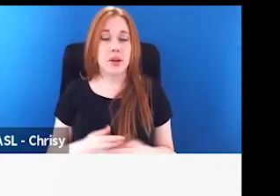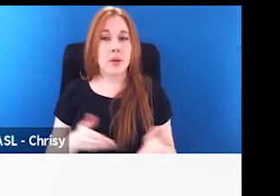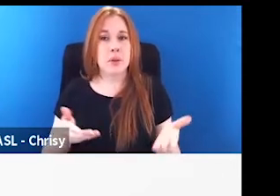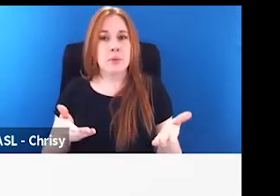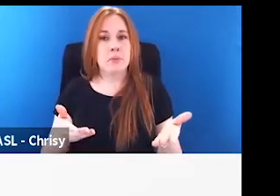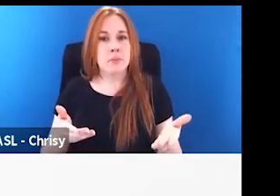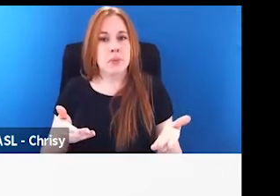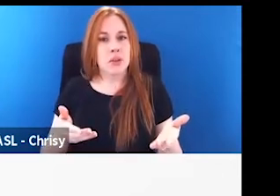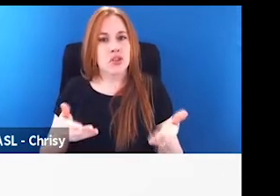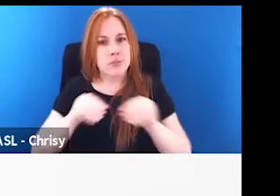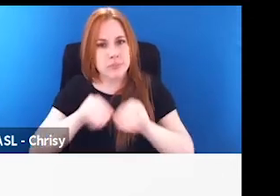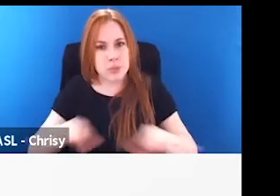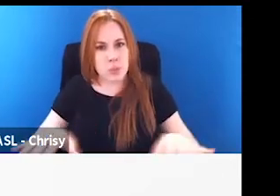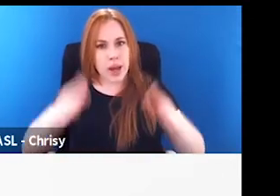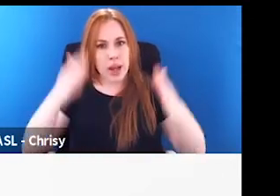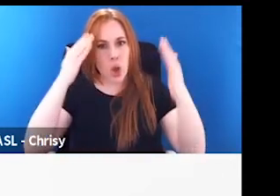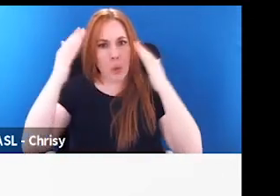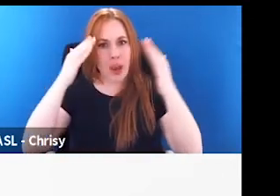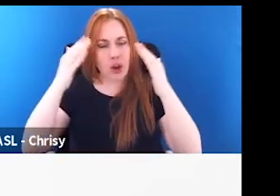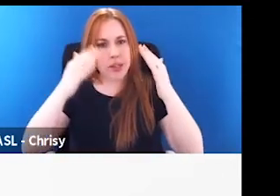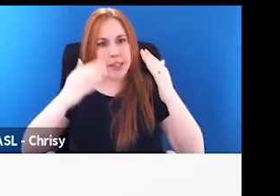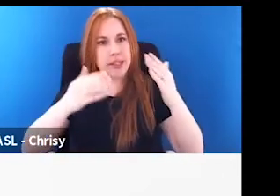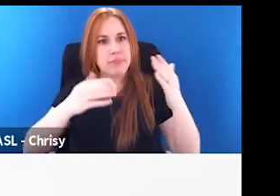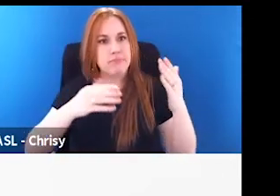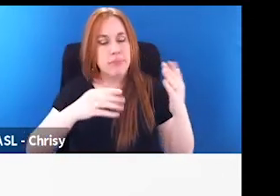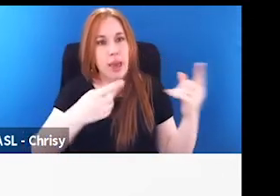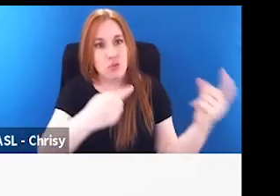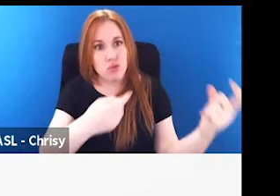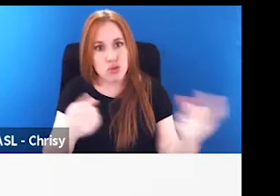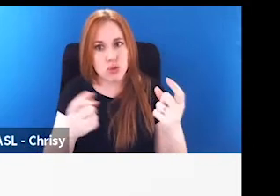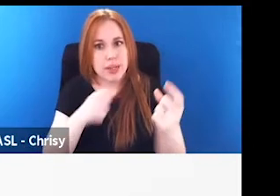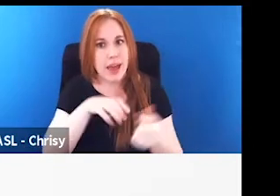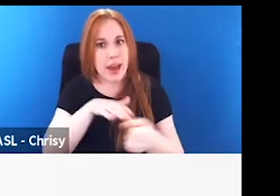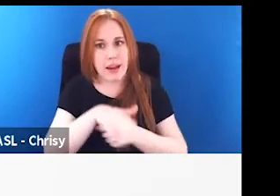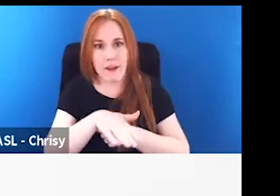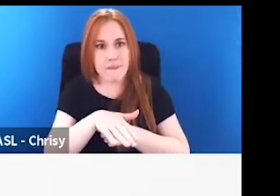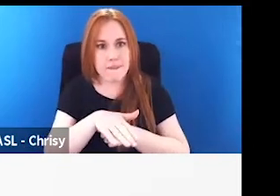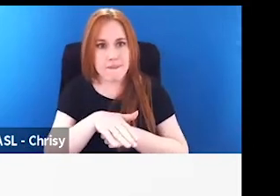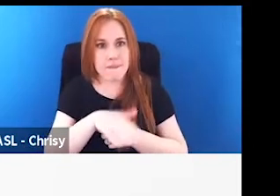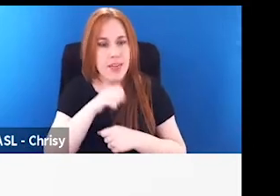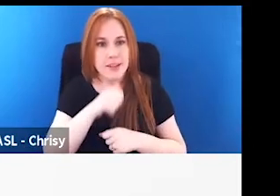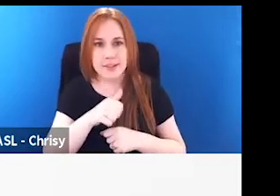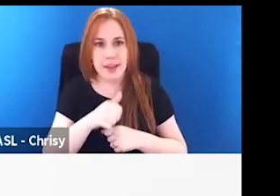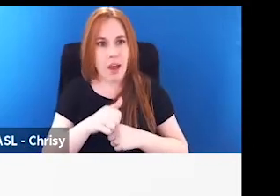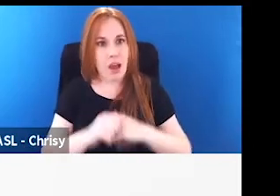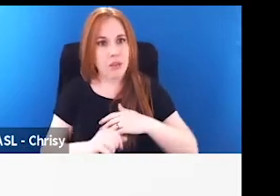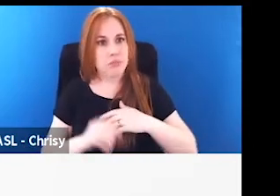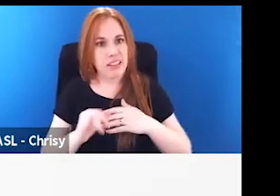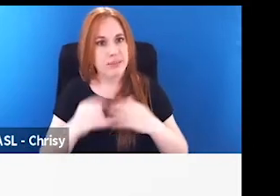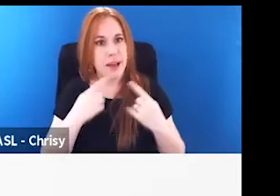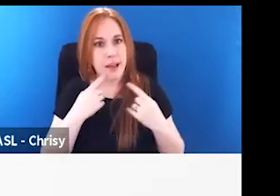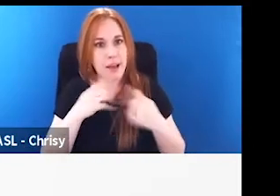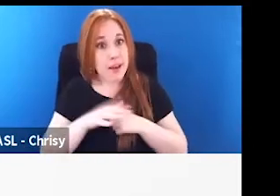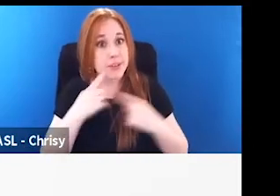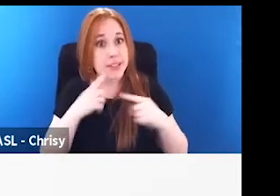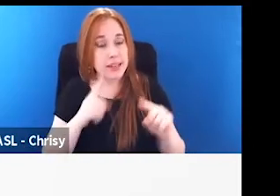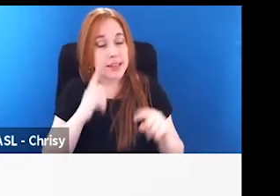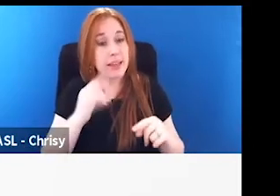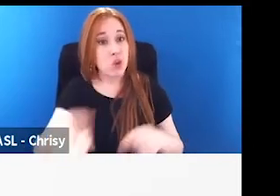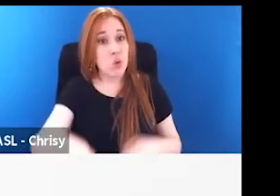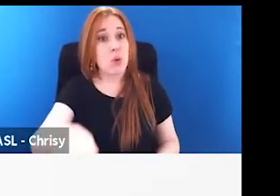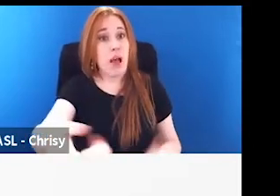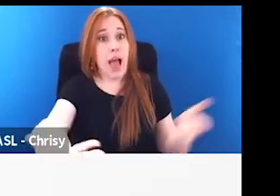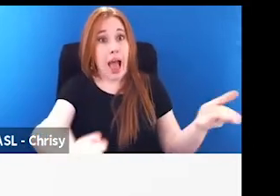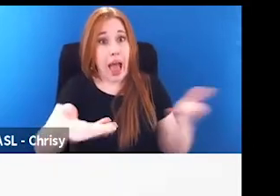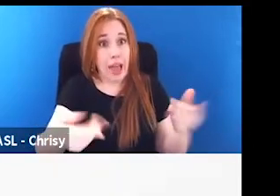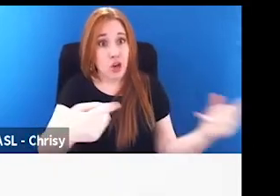making the talent aware and bringing them in, we can't stop there, because that's not success. You bring them in, if you don't do anything from that point